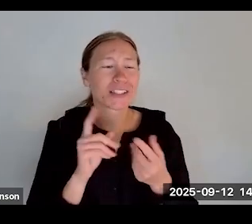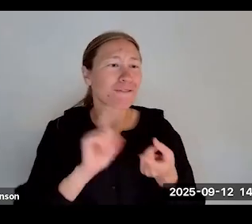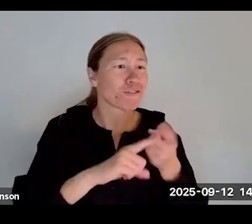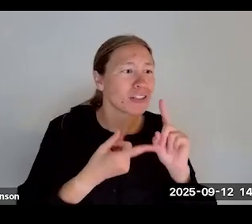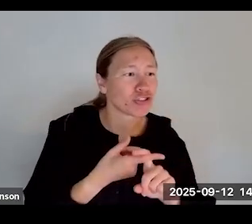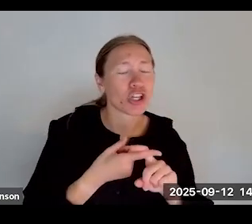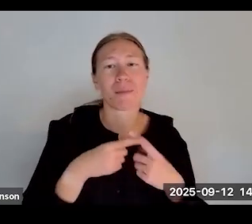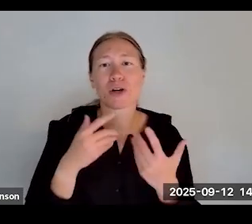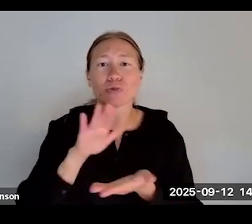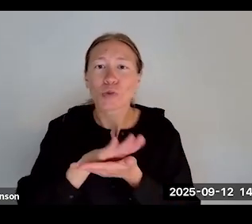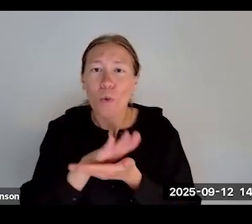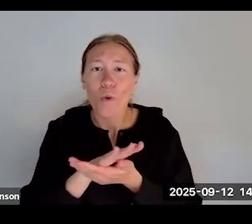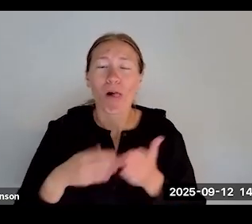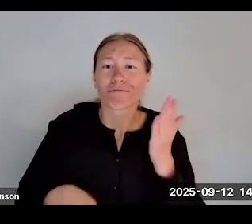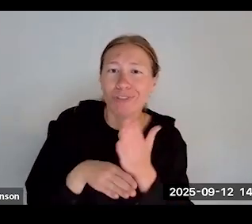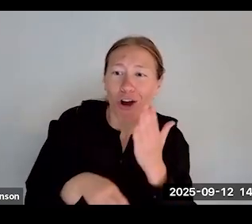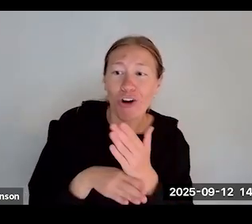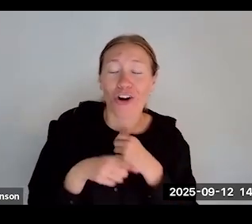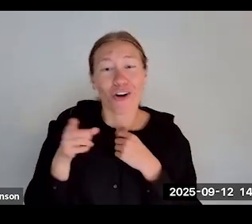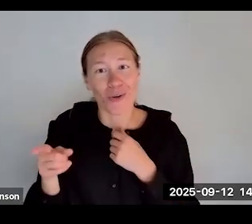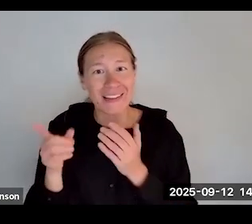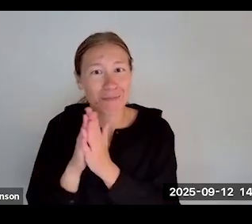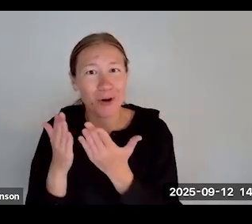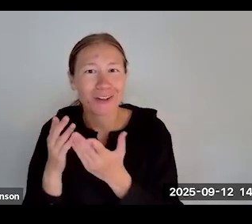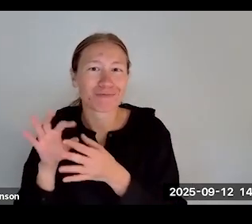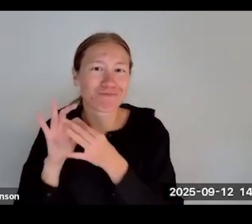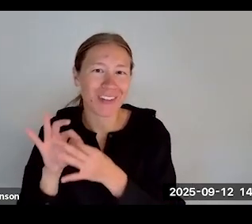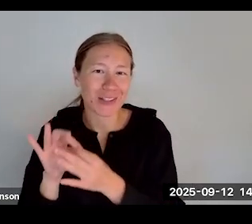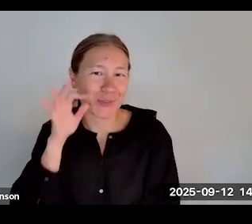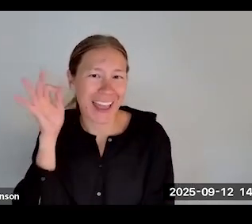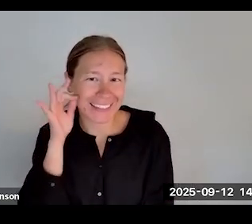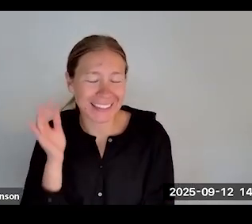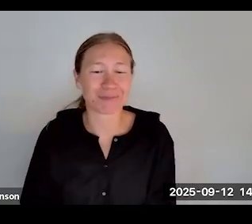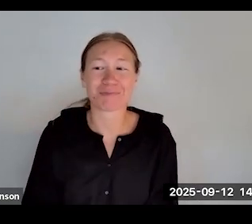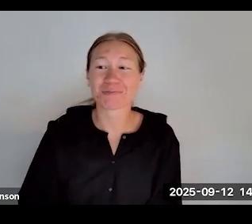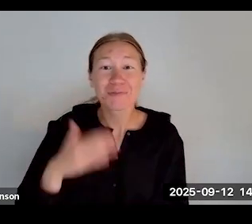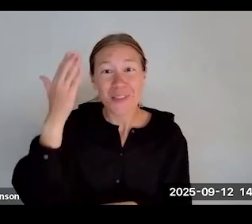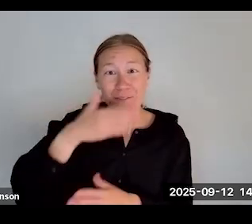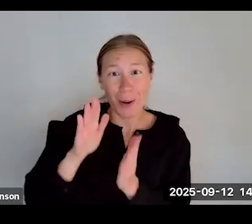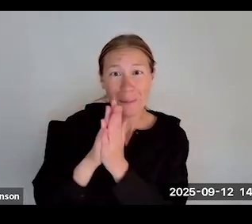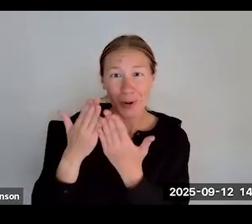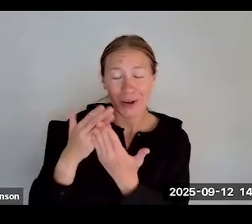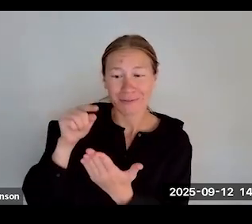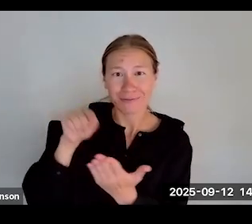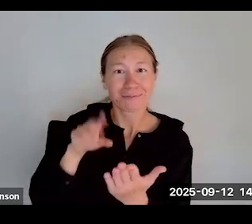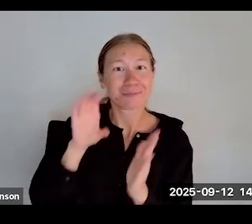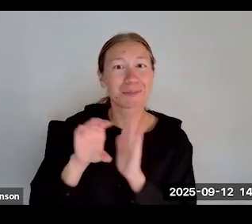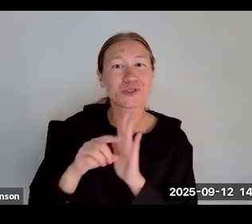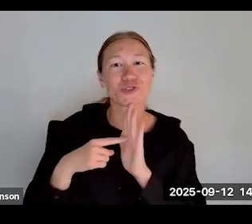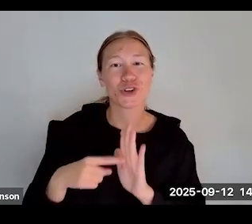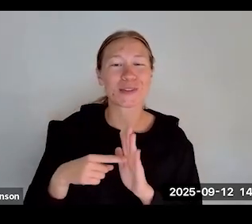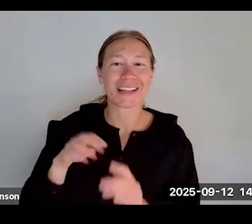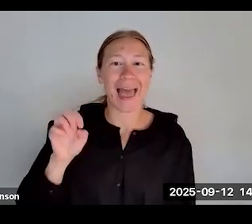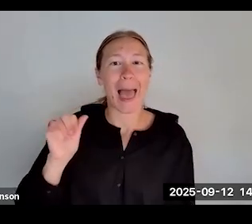and in the case of the book cover pictured on this slide, cats. The cover here depicts Emma, a young girl with her cochlear